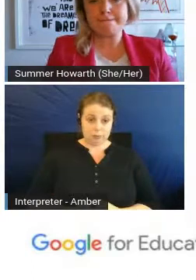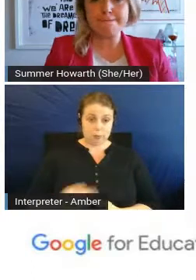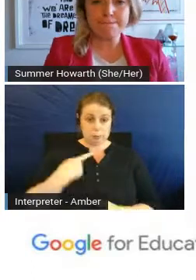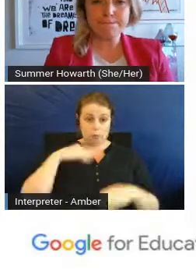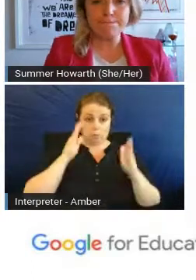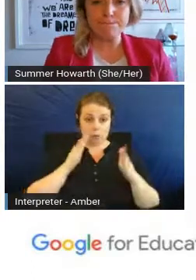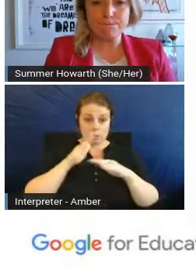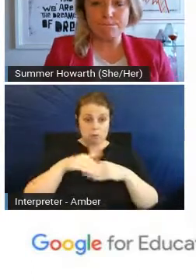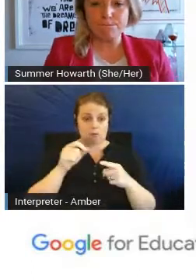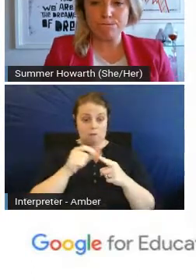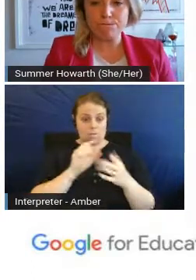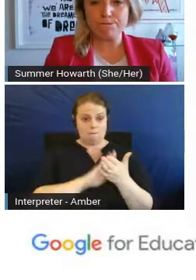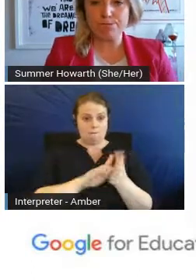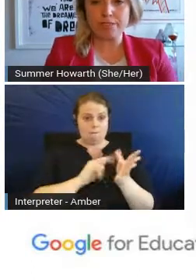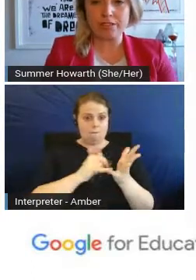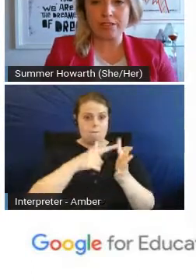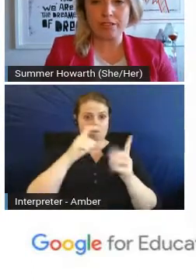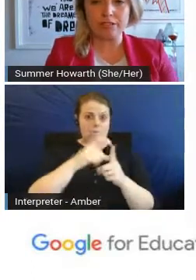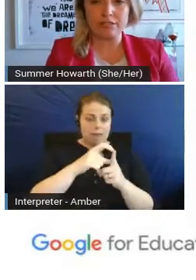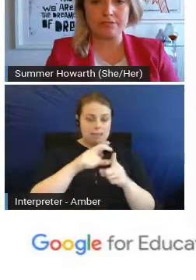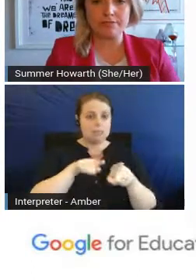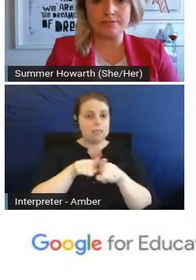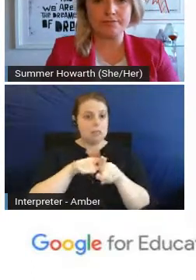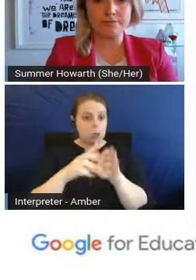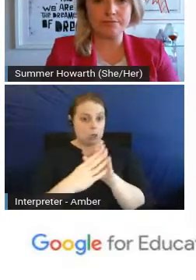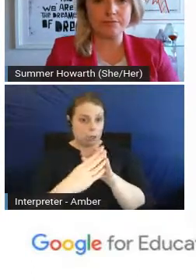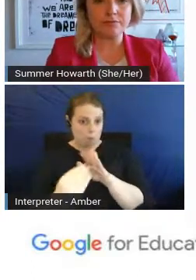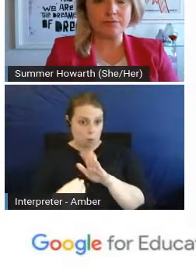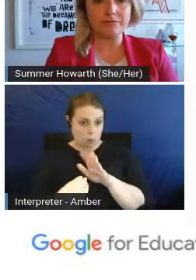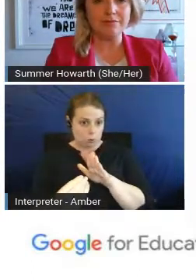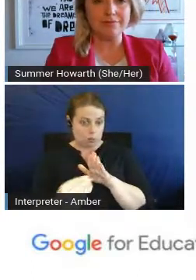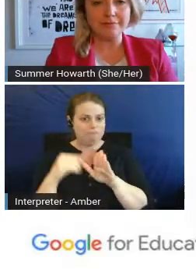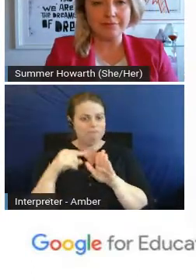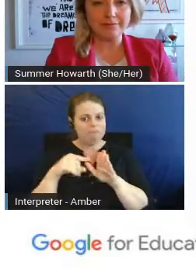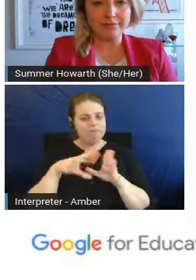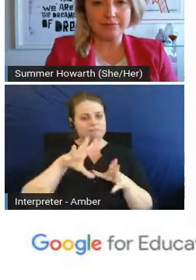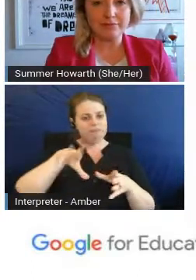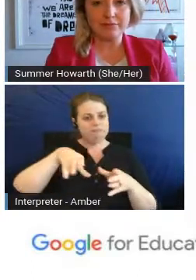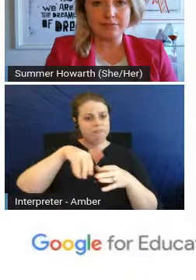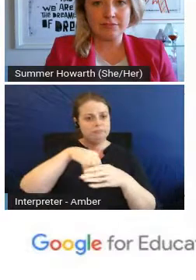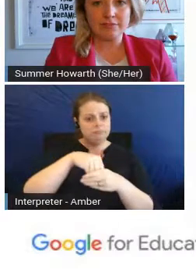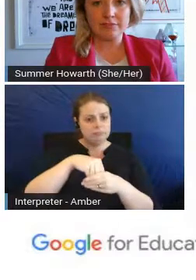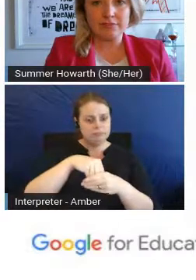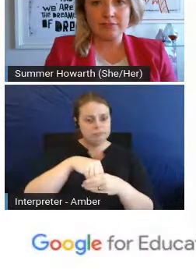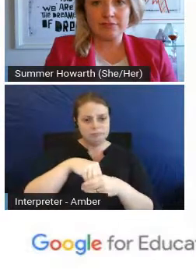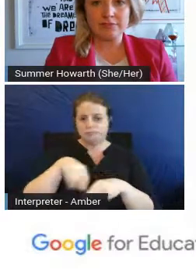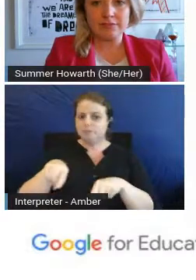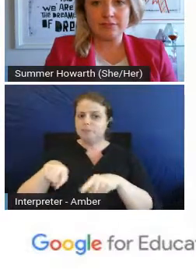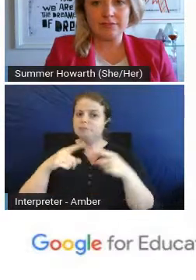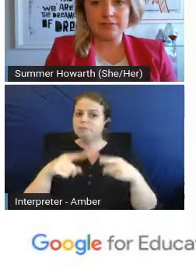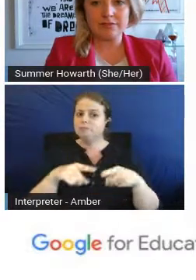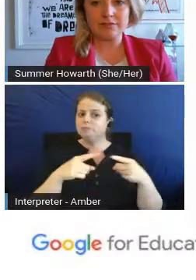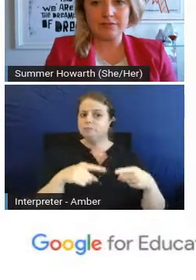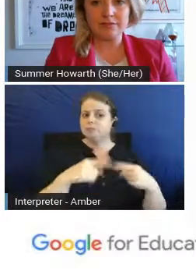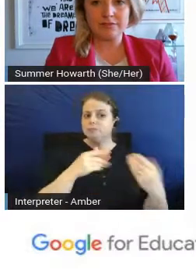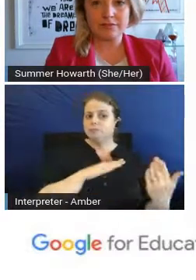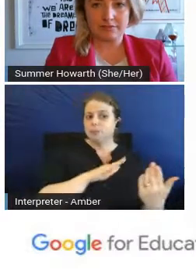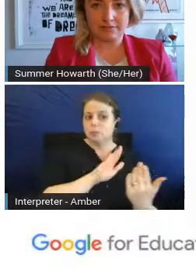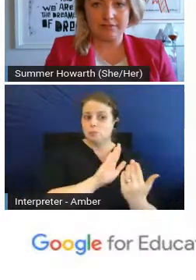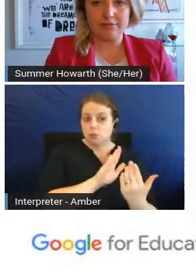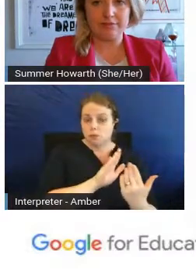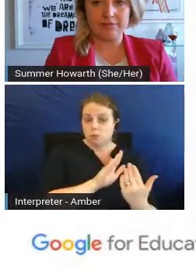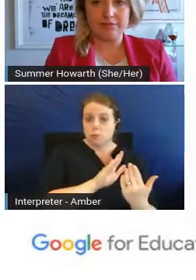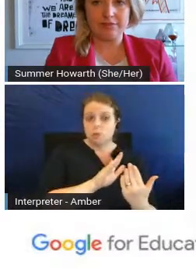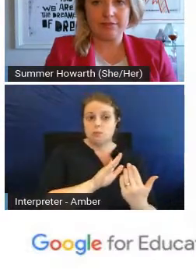model. And the phased learning model is a composite model of many different approaches, whether that's something